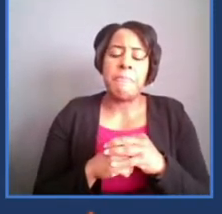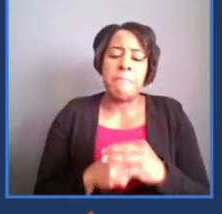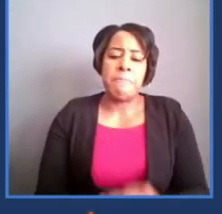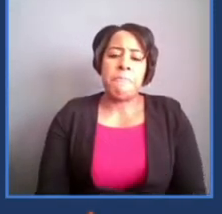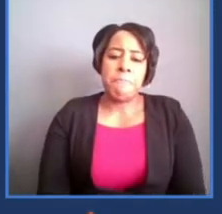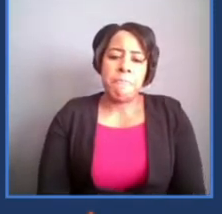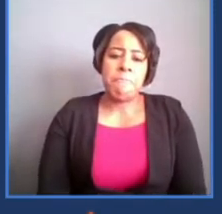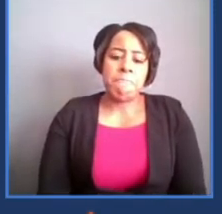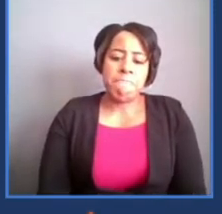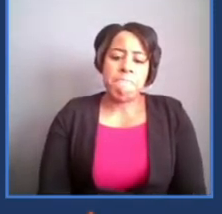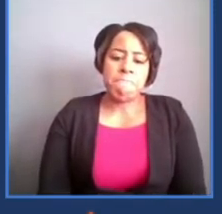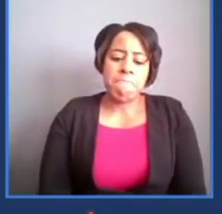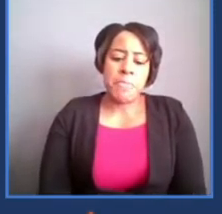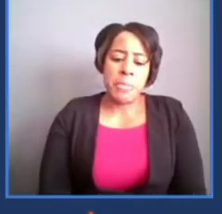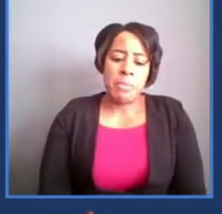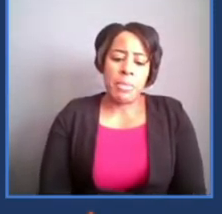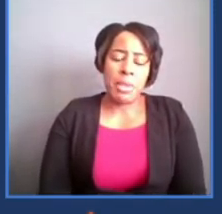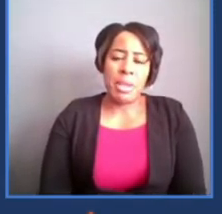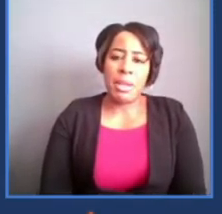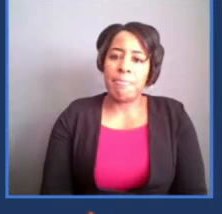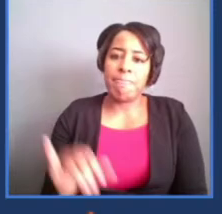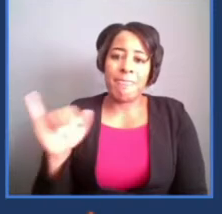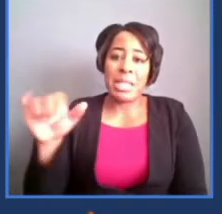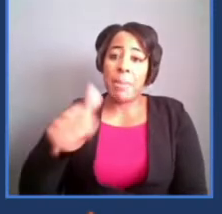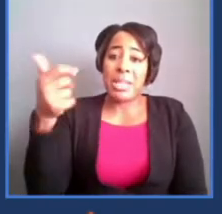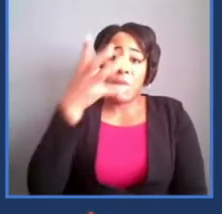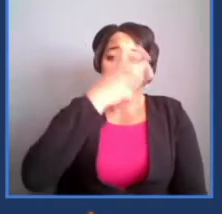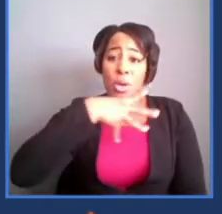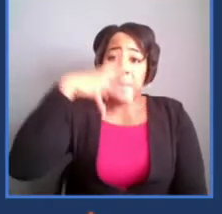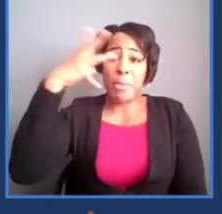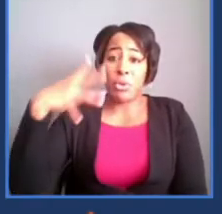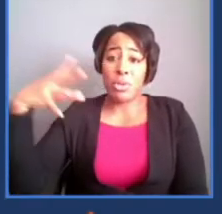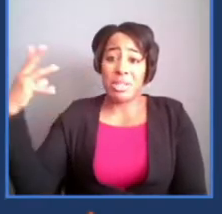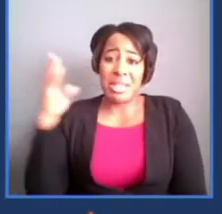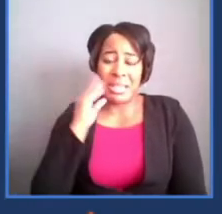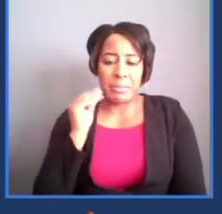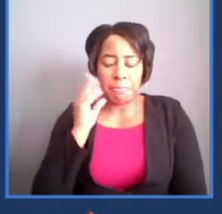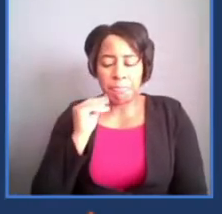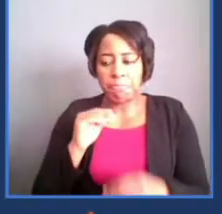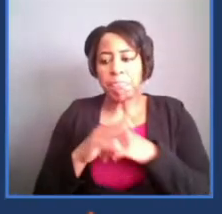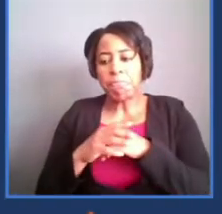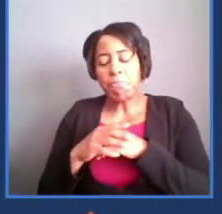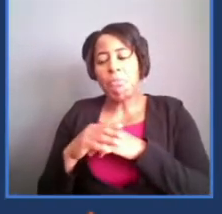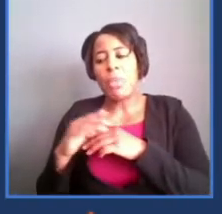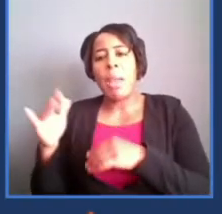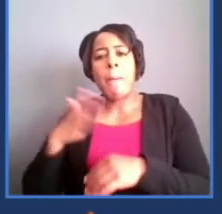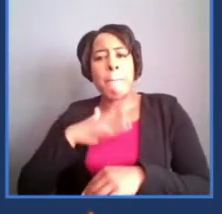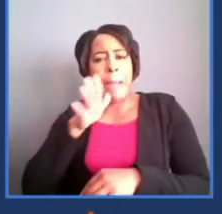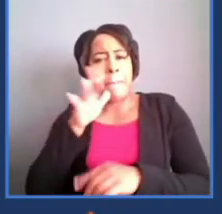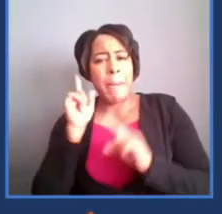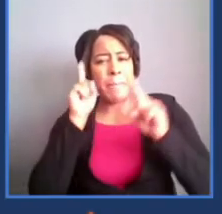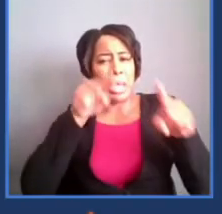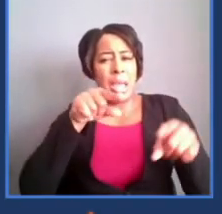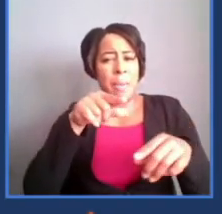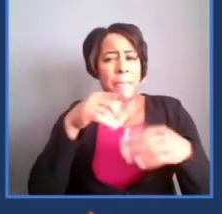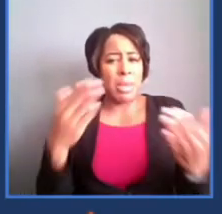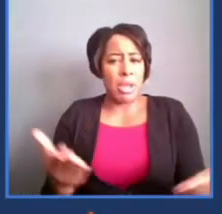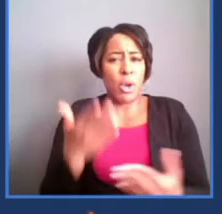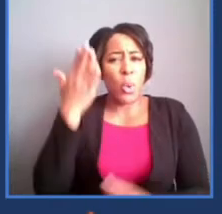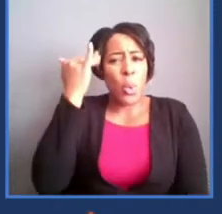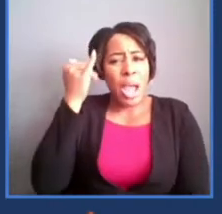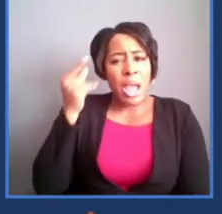But like so many immigrants, my mother came to this country because she believed that this country stood for